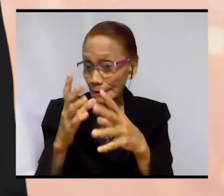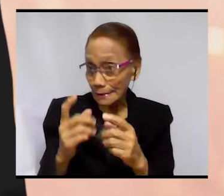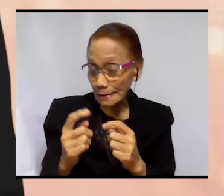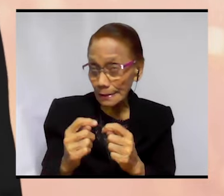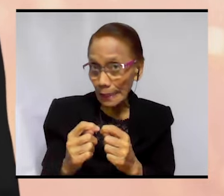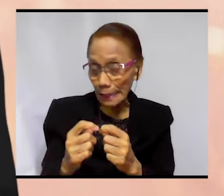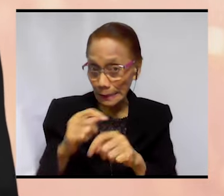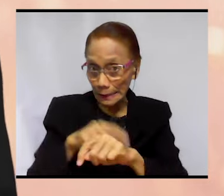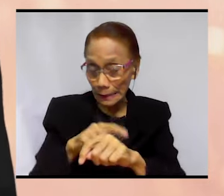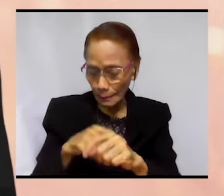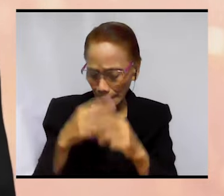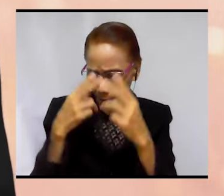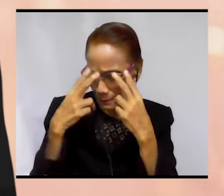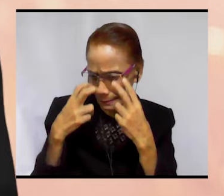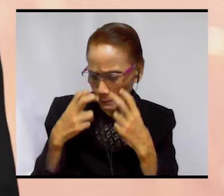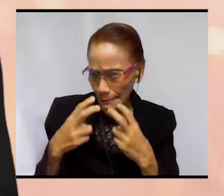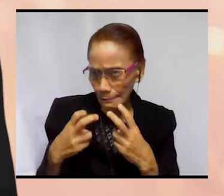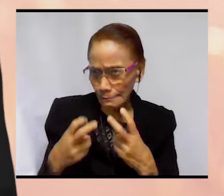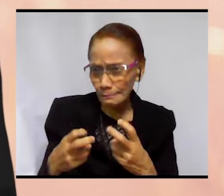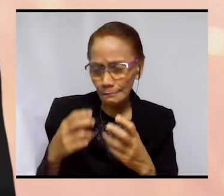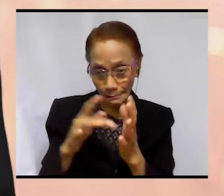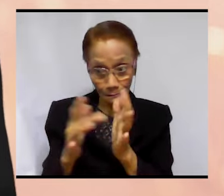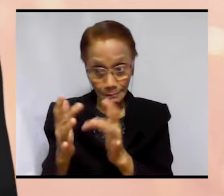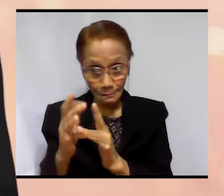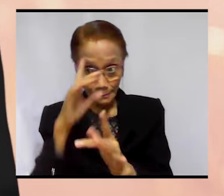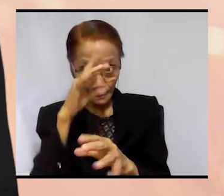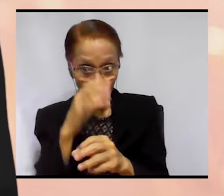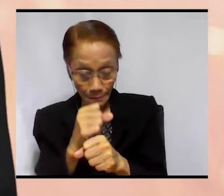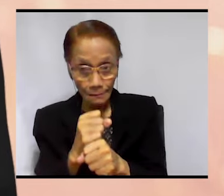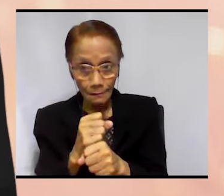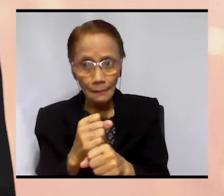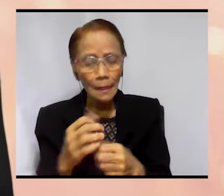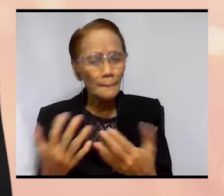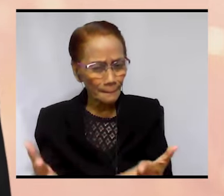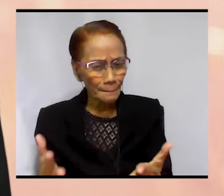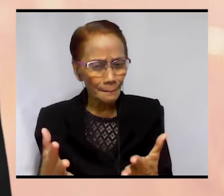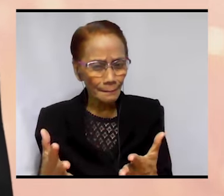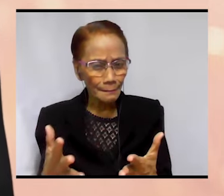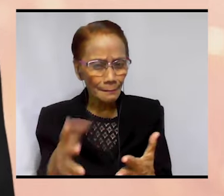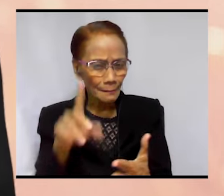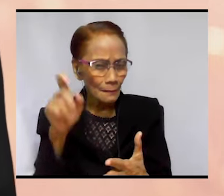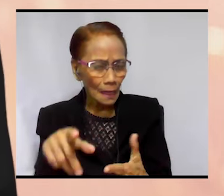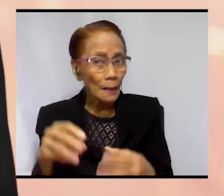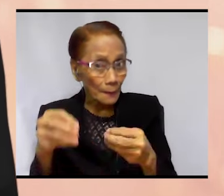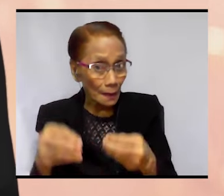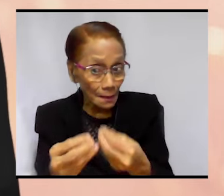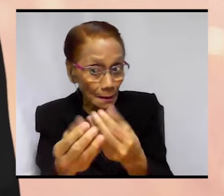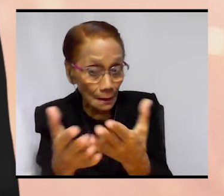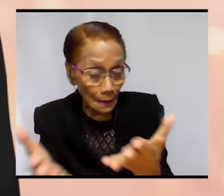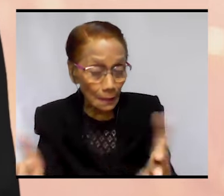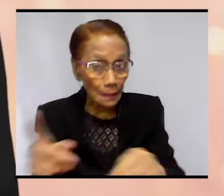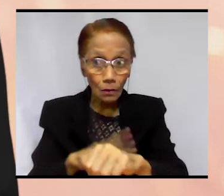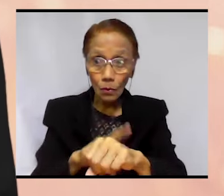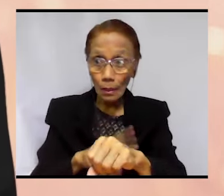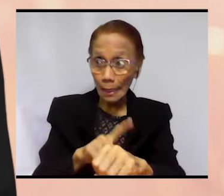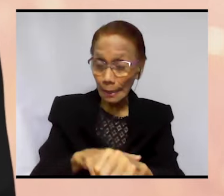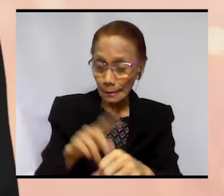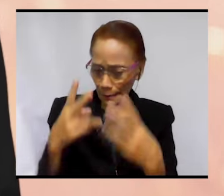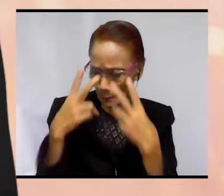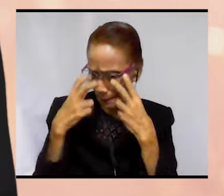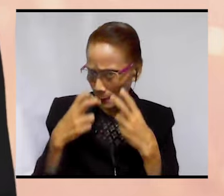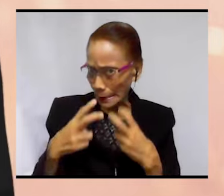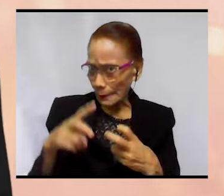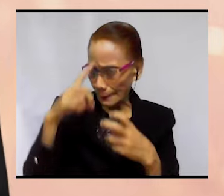to contemplate Jesus' faith. Maglaan ka ng oras para pagnilayan ang pananampalataya